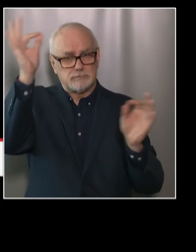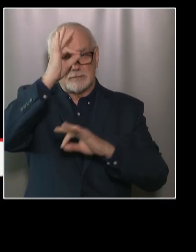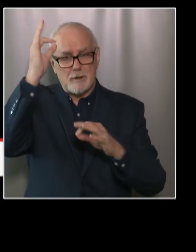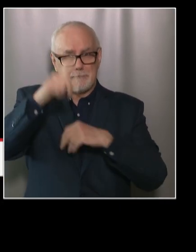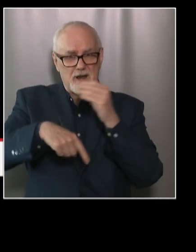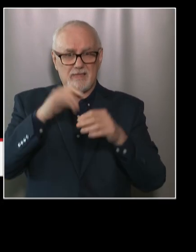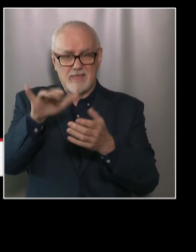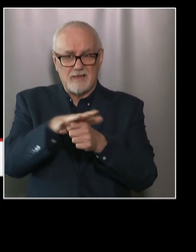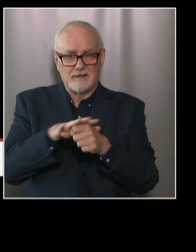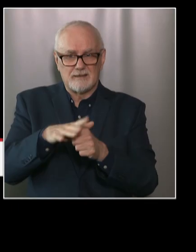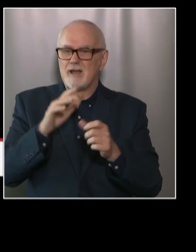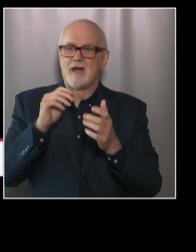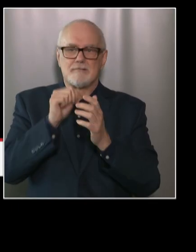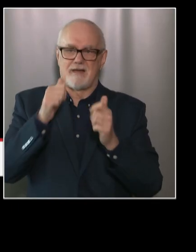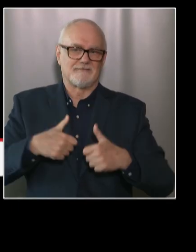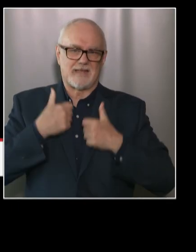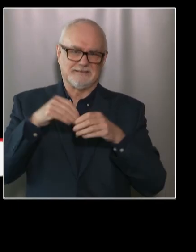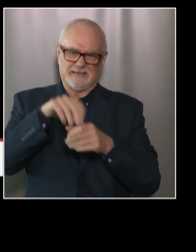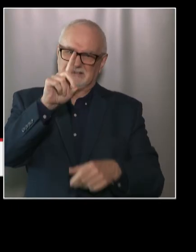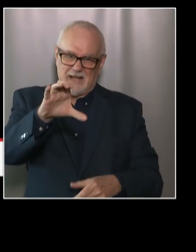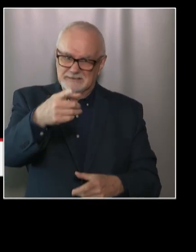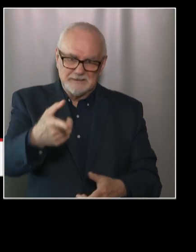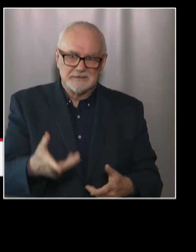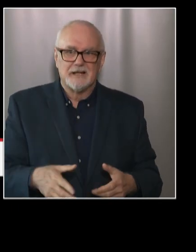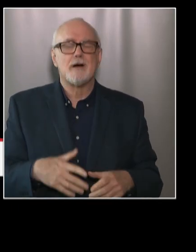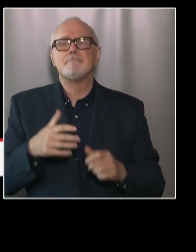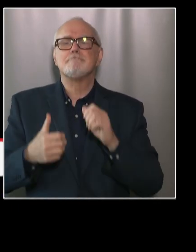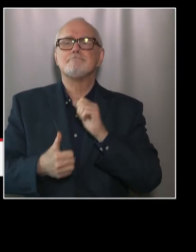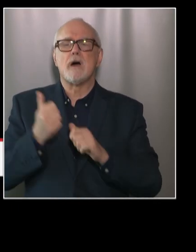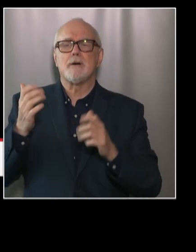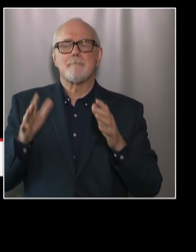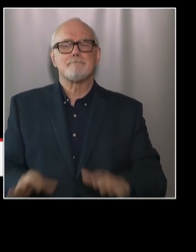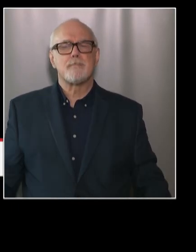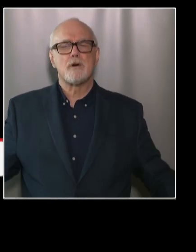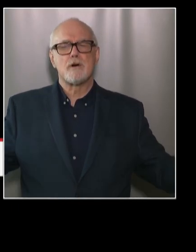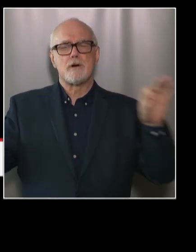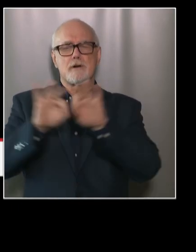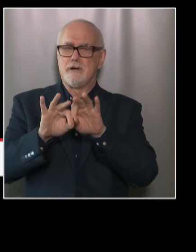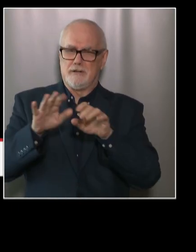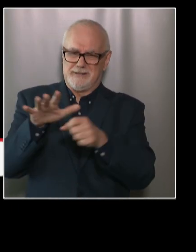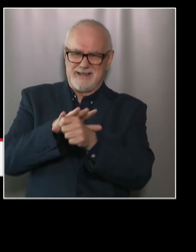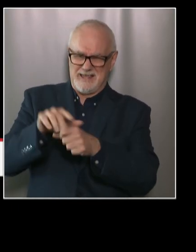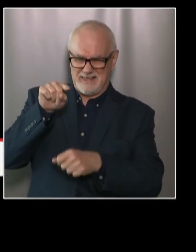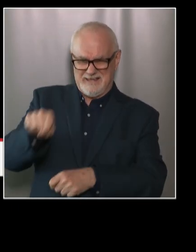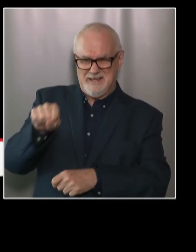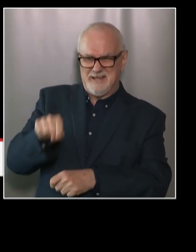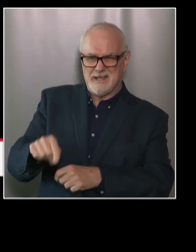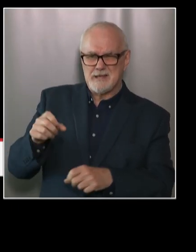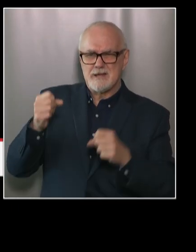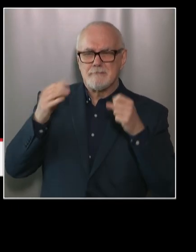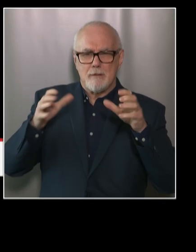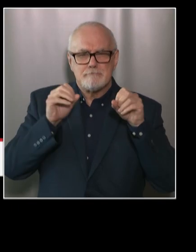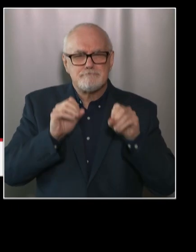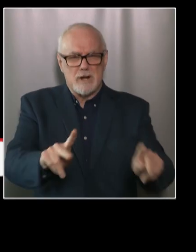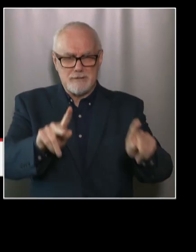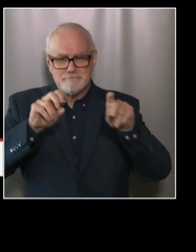locations. Andrew's here from the Wharf Properties. It really has created an opportunity for the city to be known as a waterfront